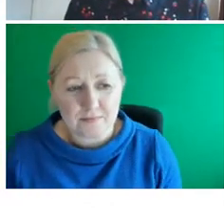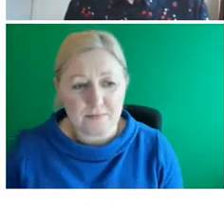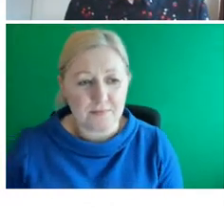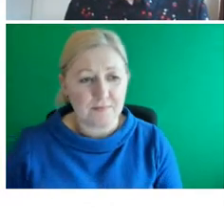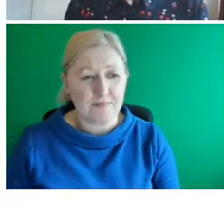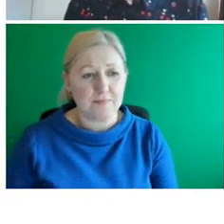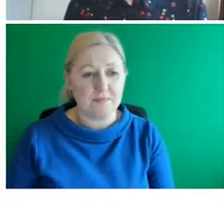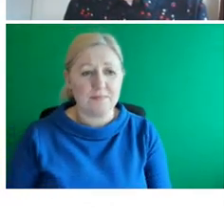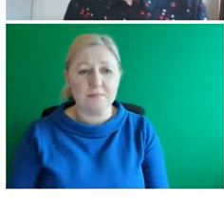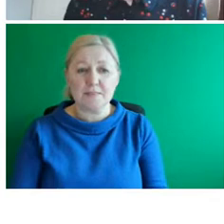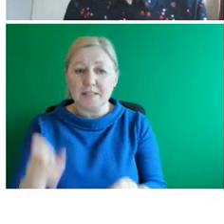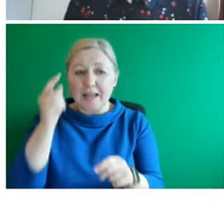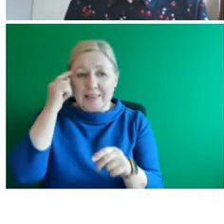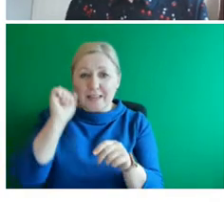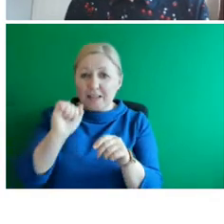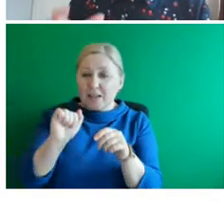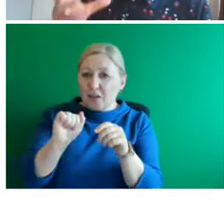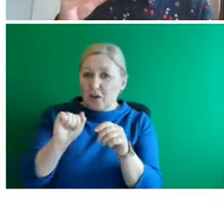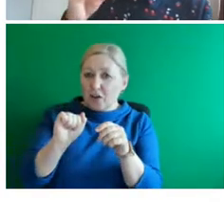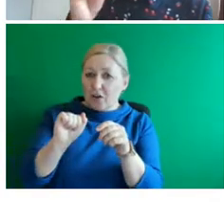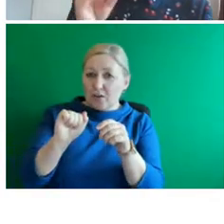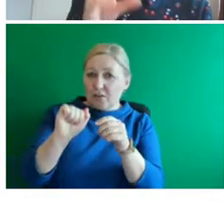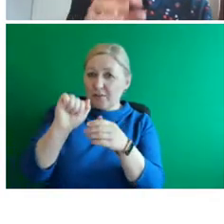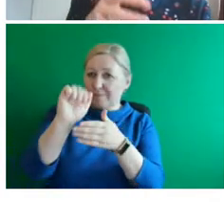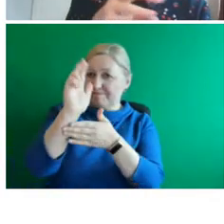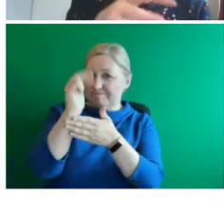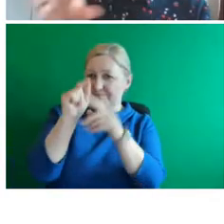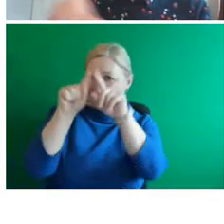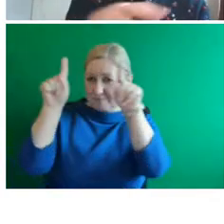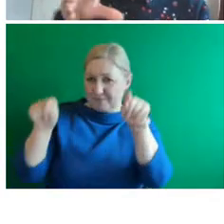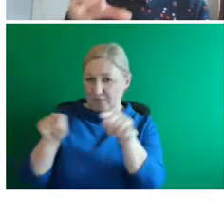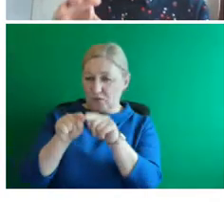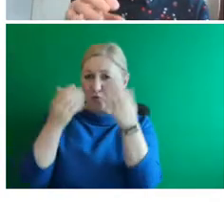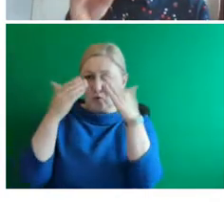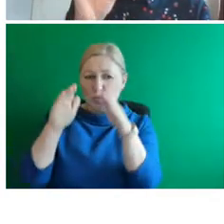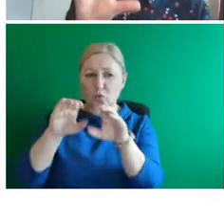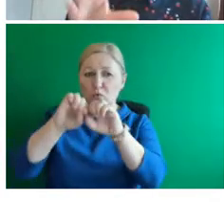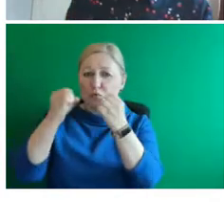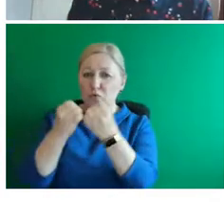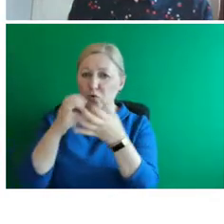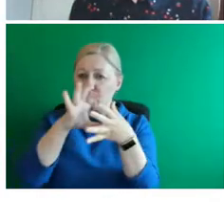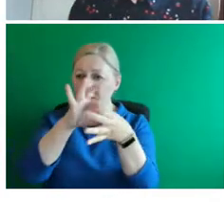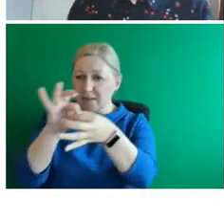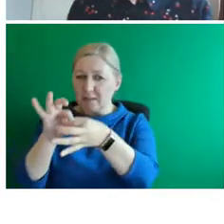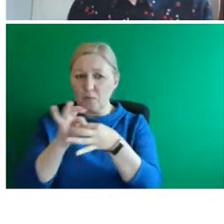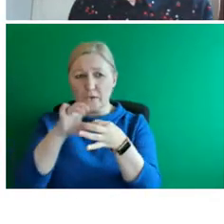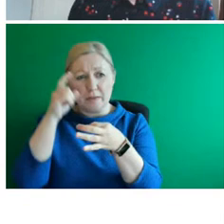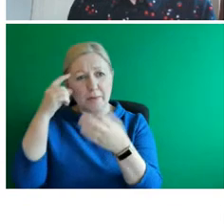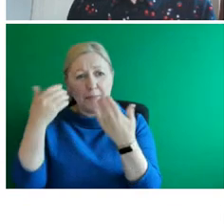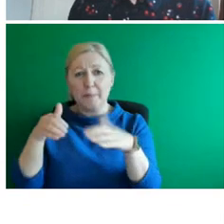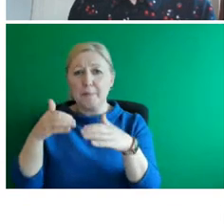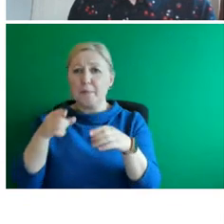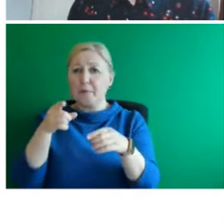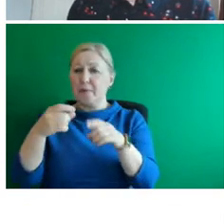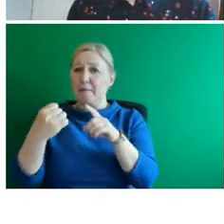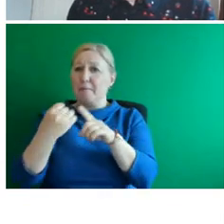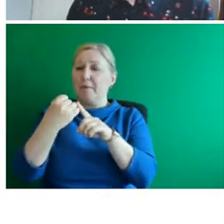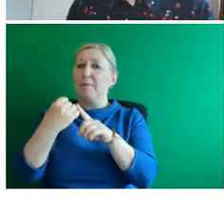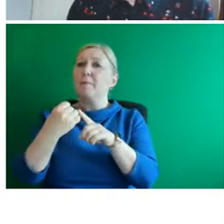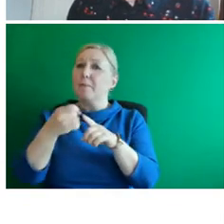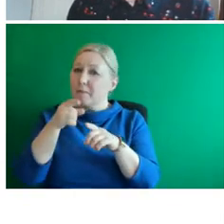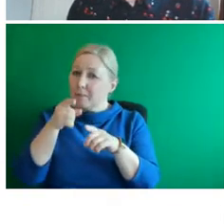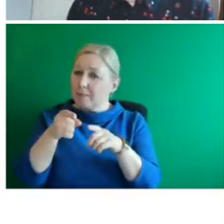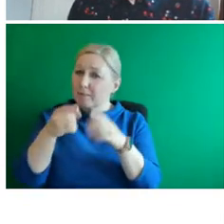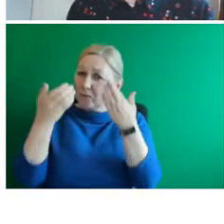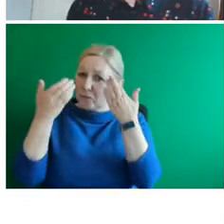really fascinating to see, sort of showing our interconnectedness in that graphical way. I think COVID-19 has